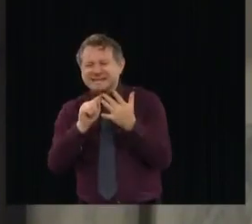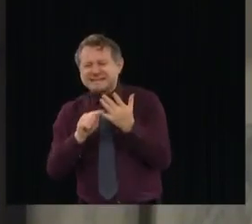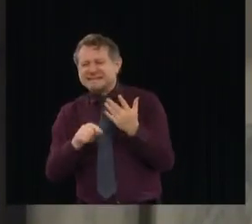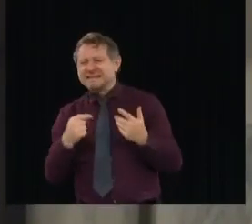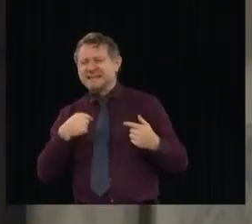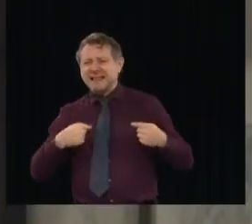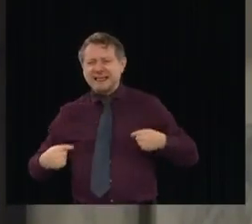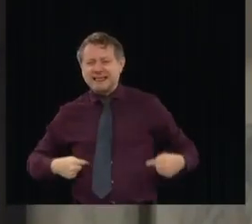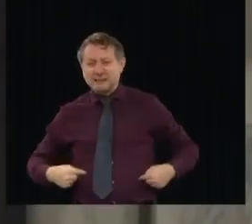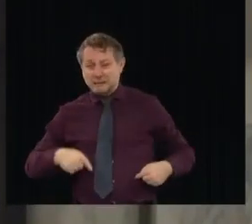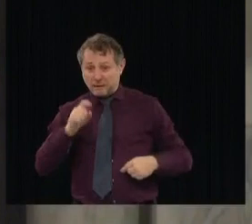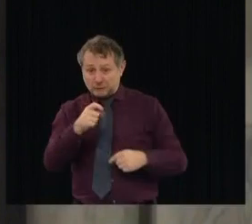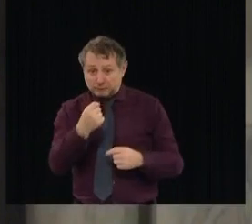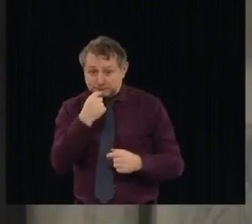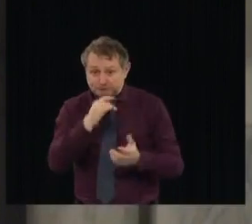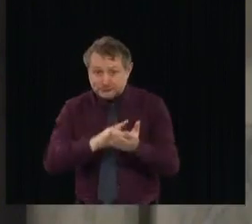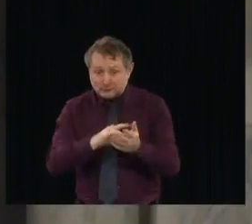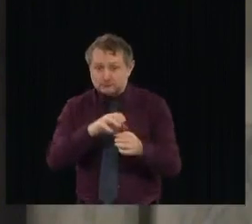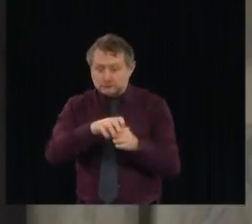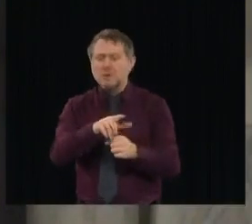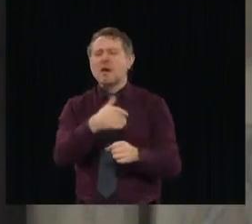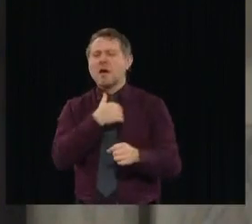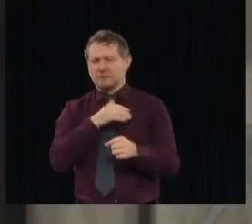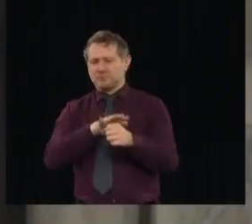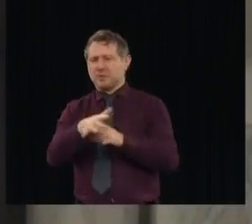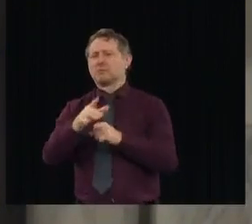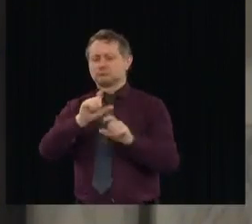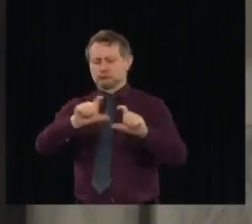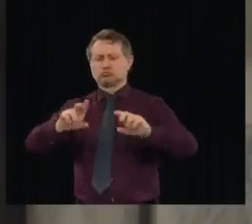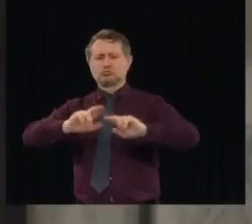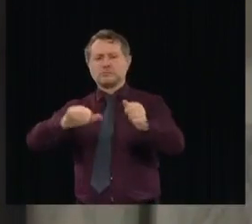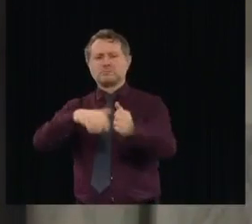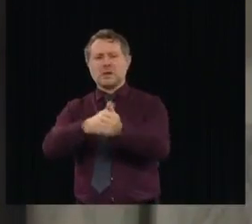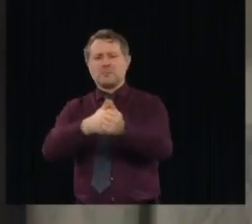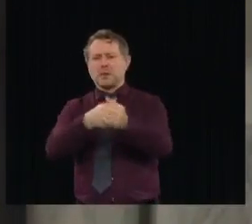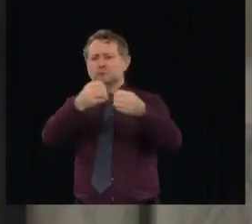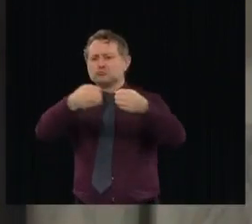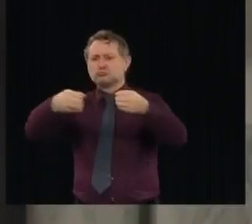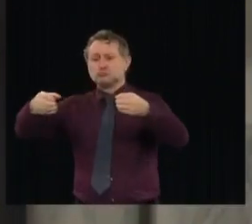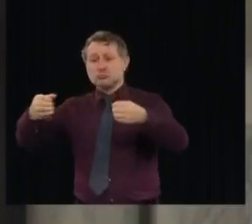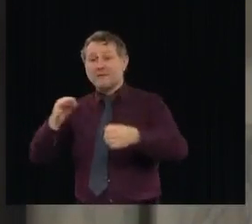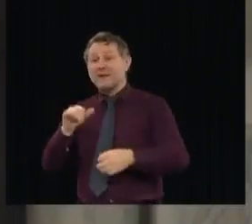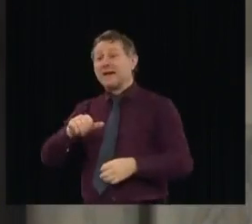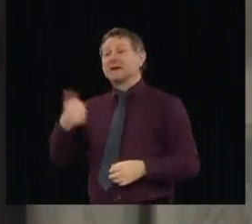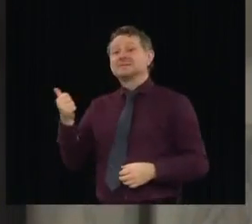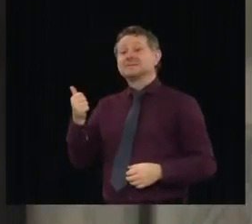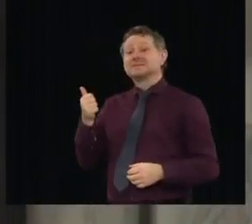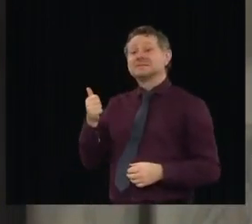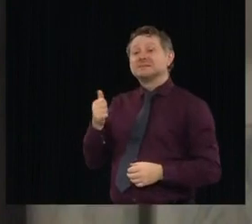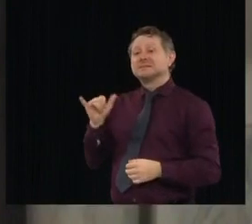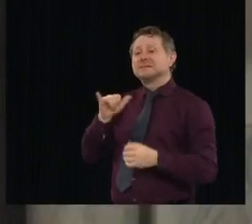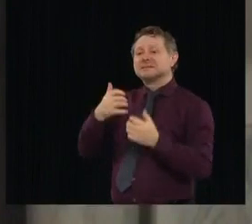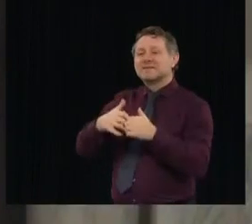medicines, enough medicines on hand or on supply. If there's other devices that they use, some people use